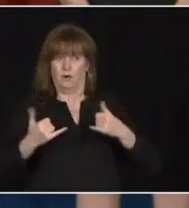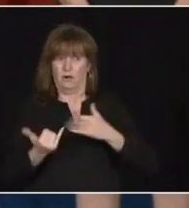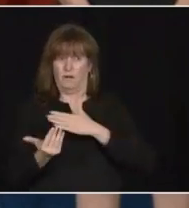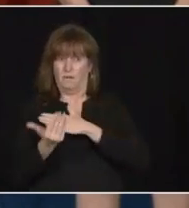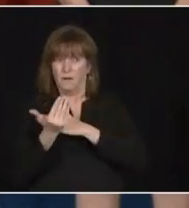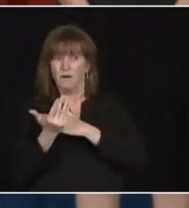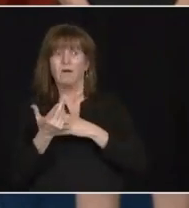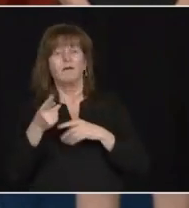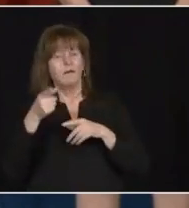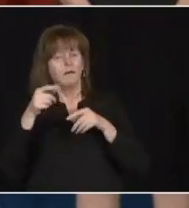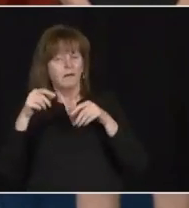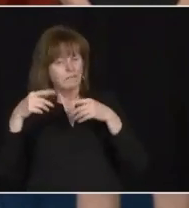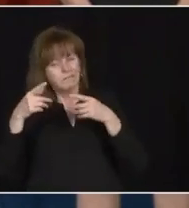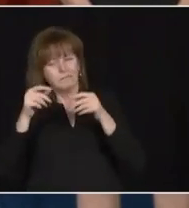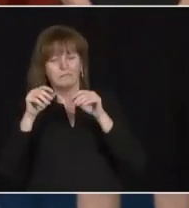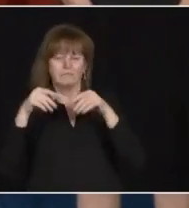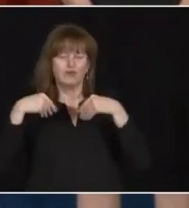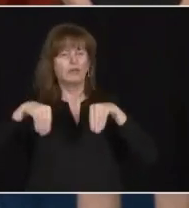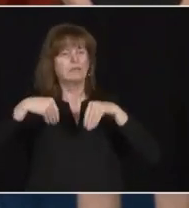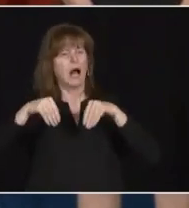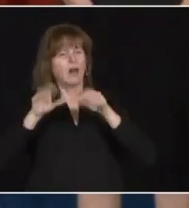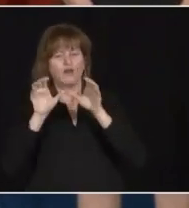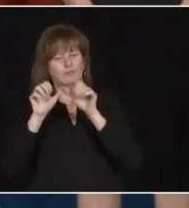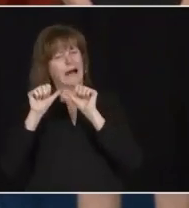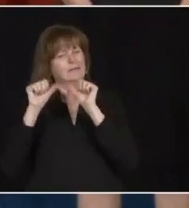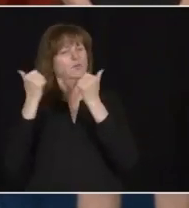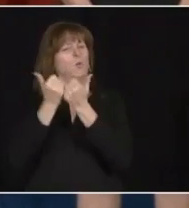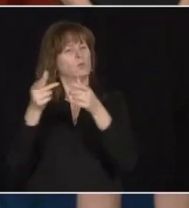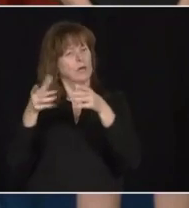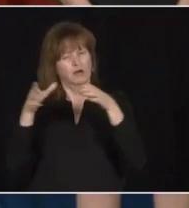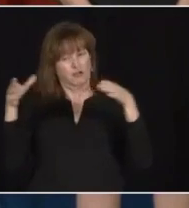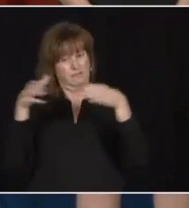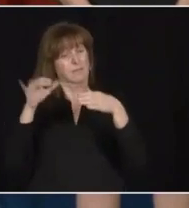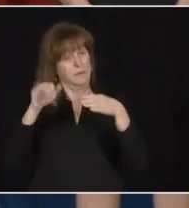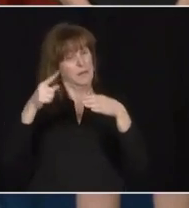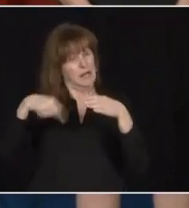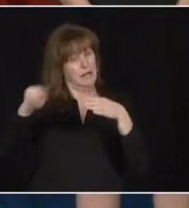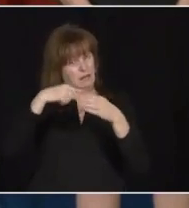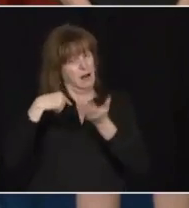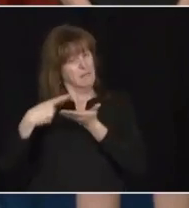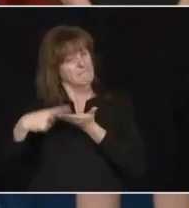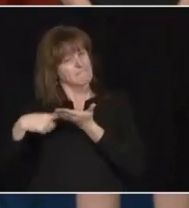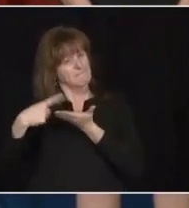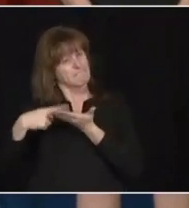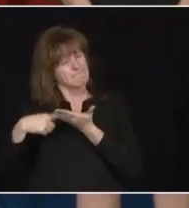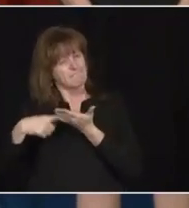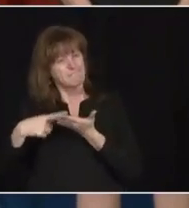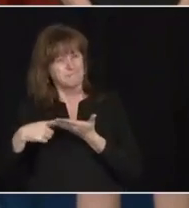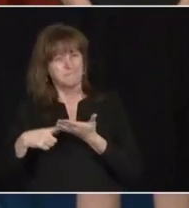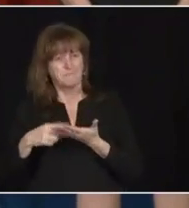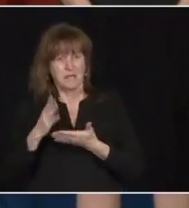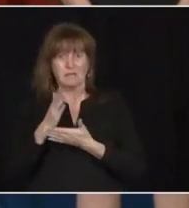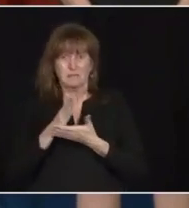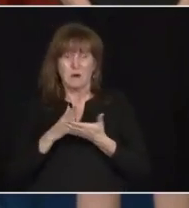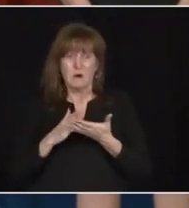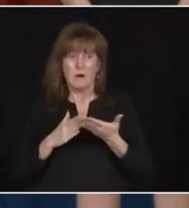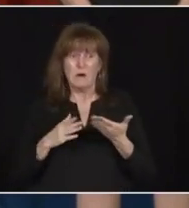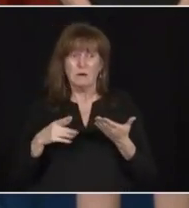retail sector. And, you know, they in some cases, they have better contacts than the